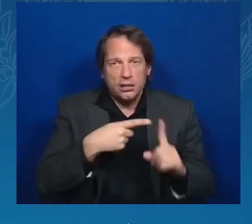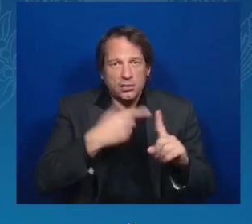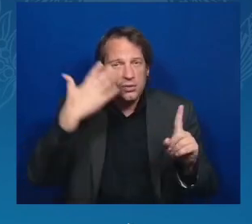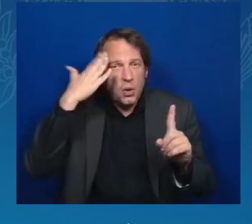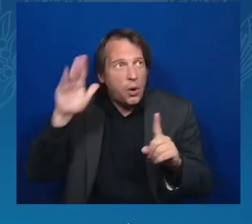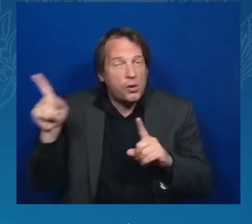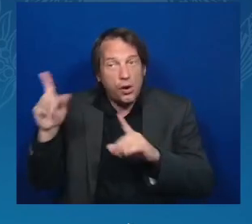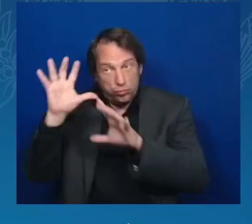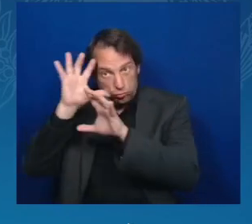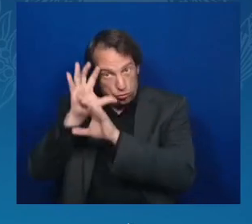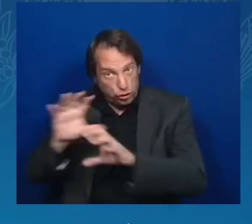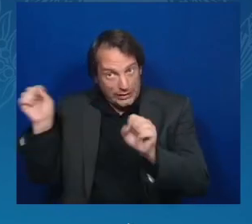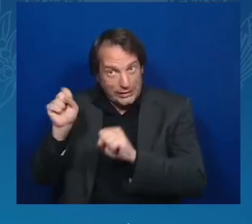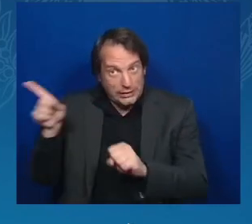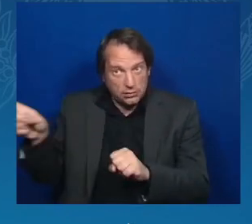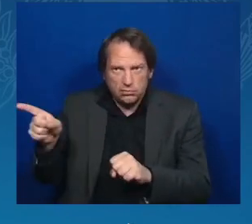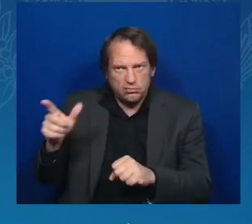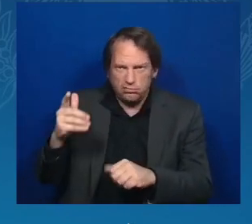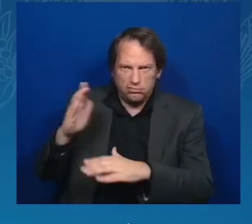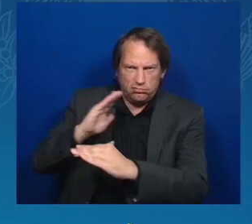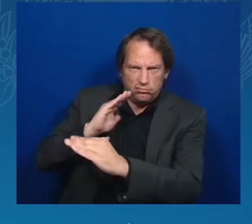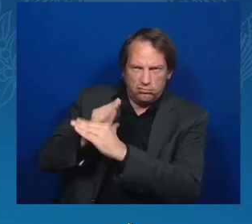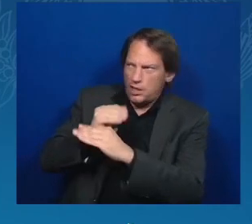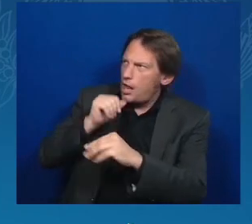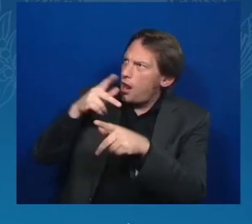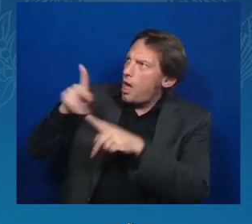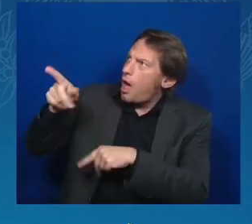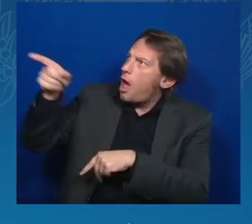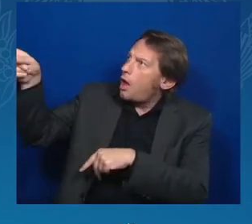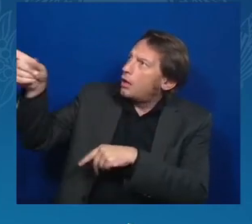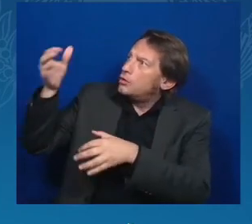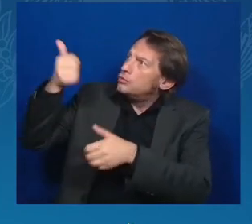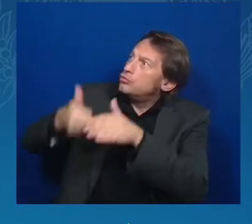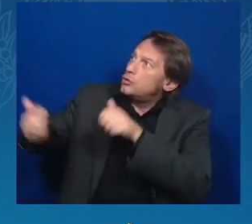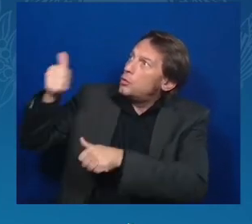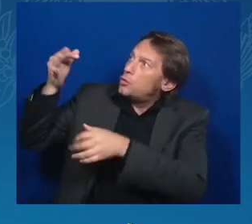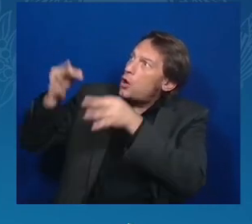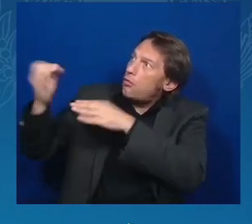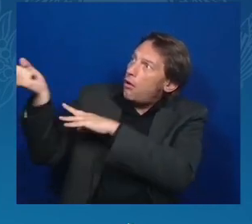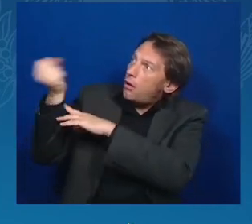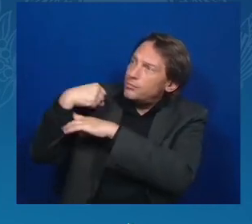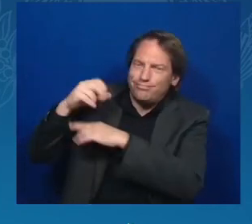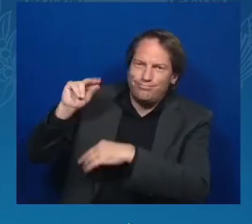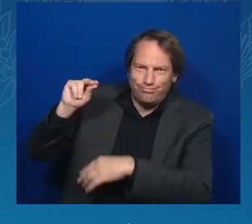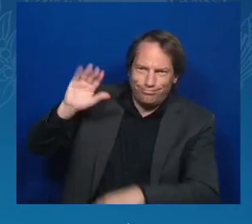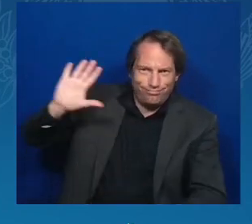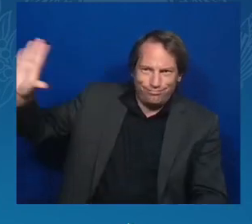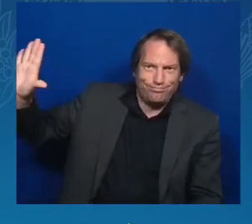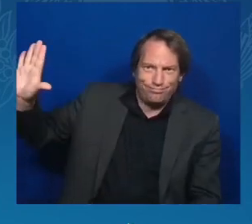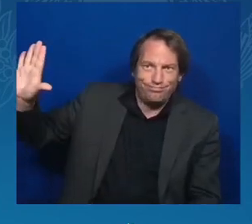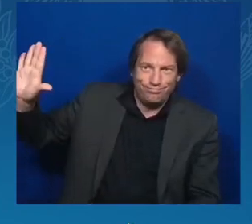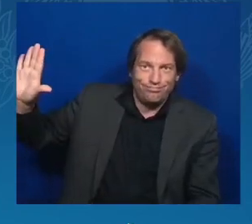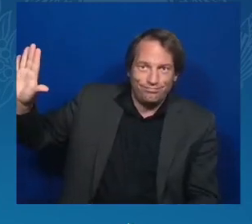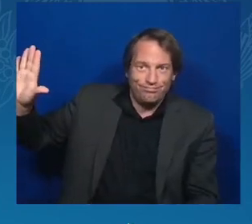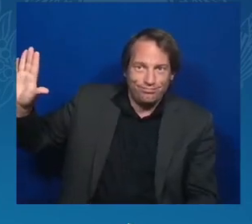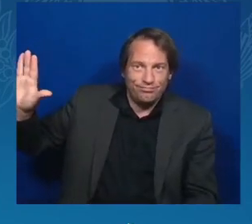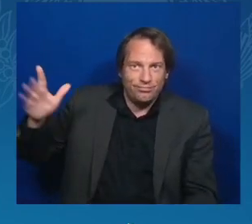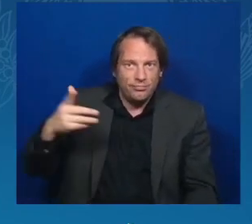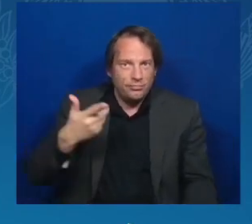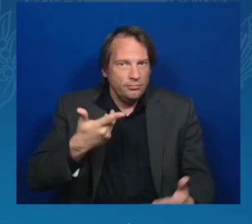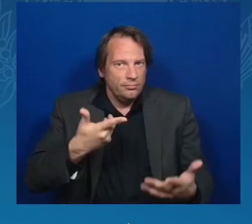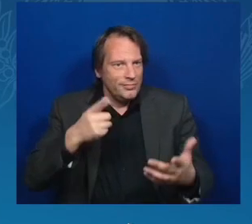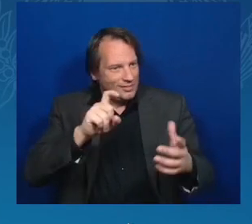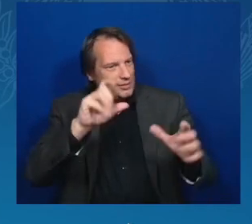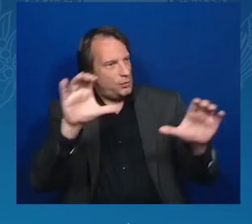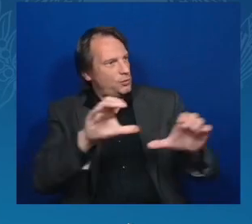way when you think there needs to be something done right for workers and middle-class people. So I